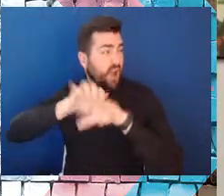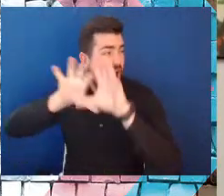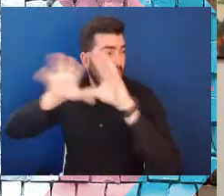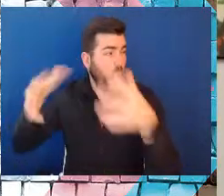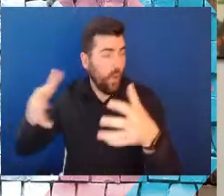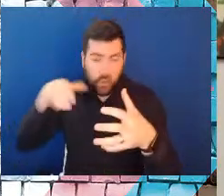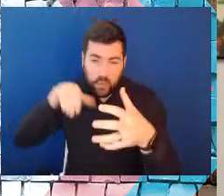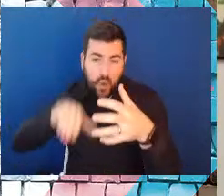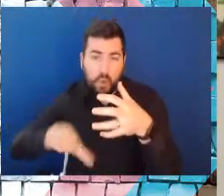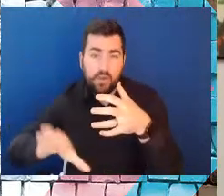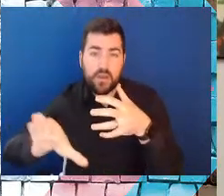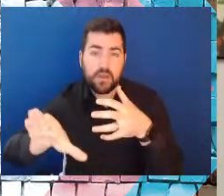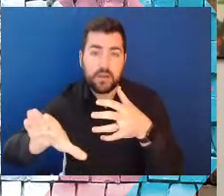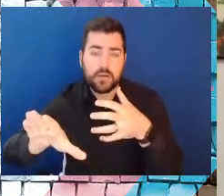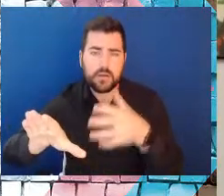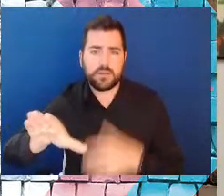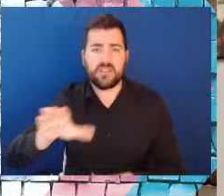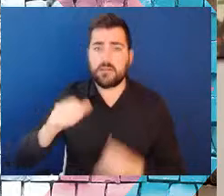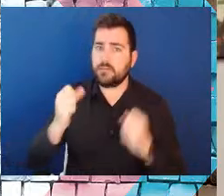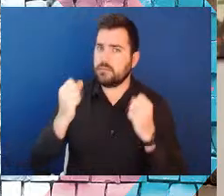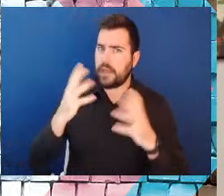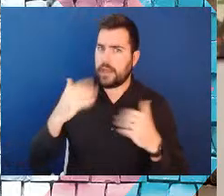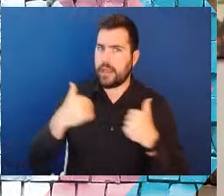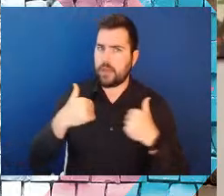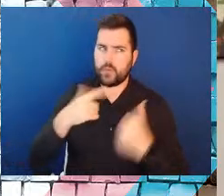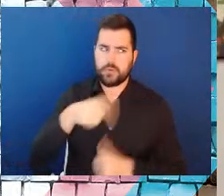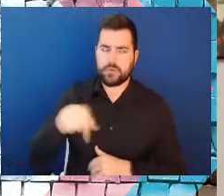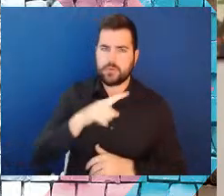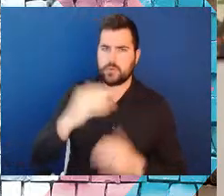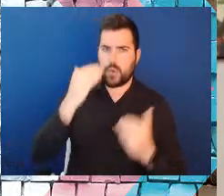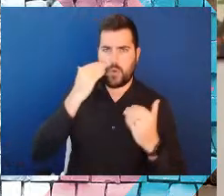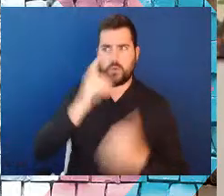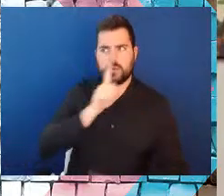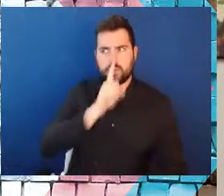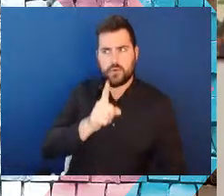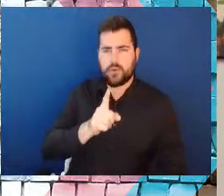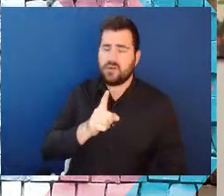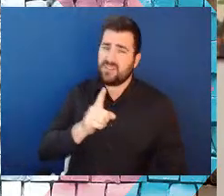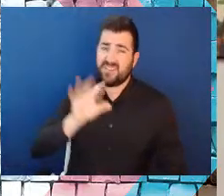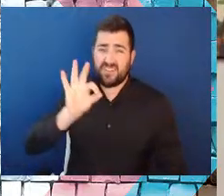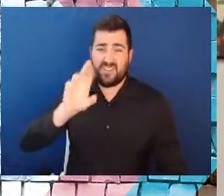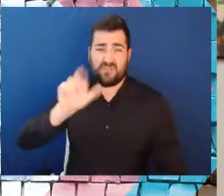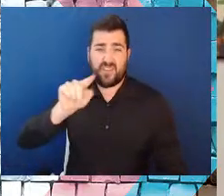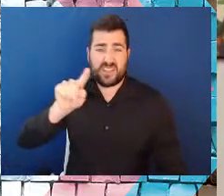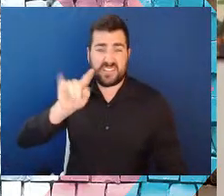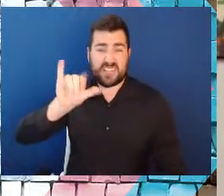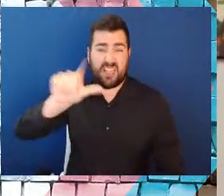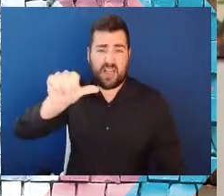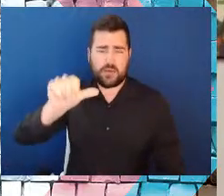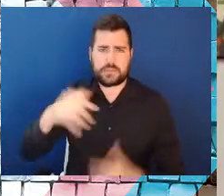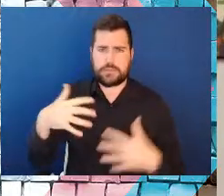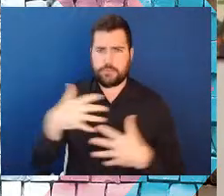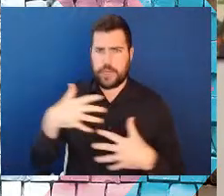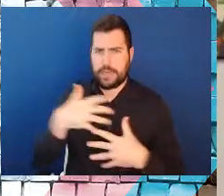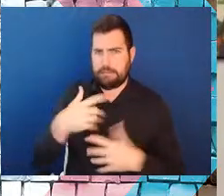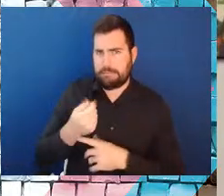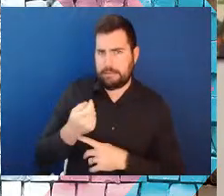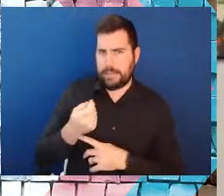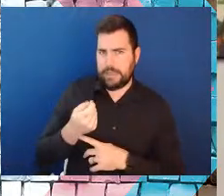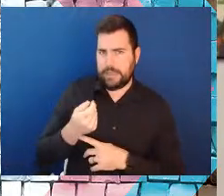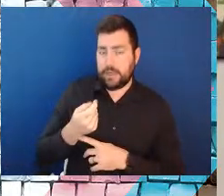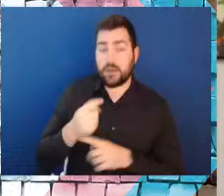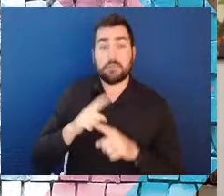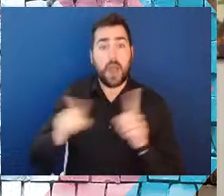many animals knew, that this was true. He was a little bit afraid. But nevertheless, with the encouragement of that